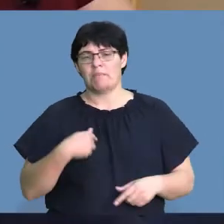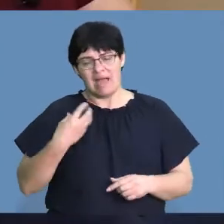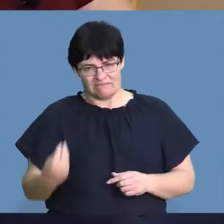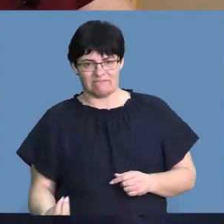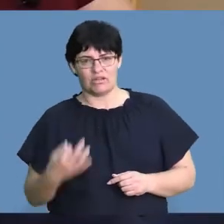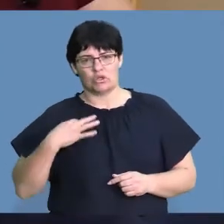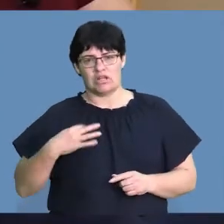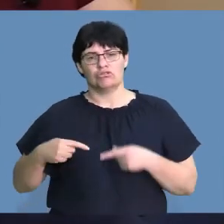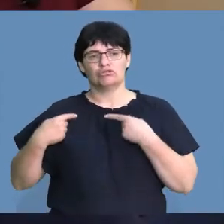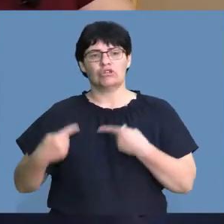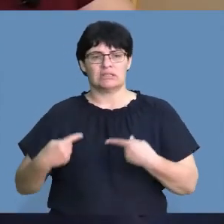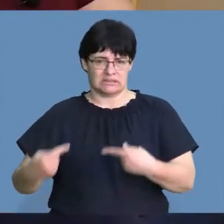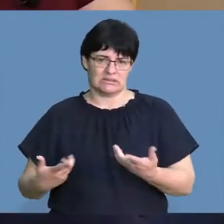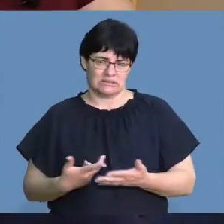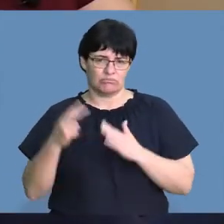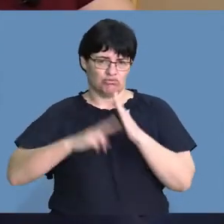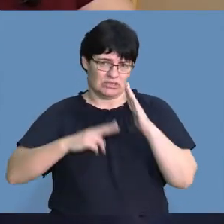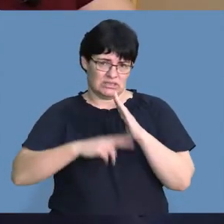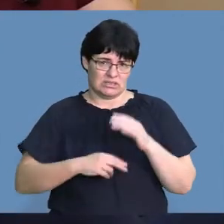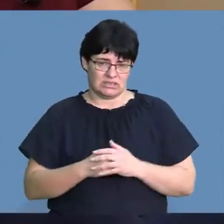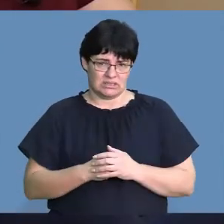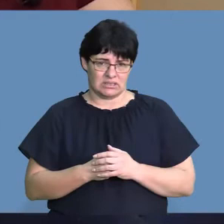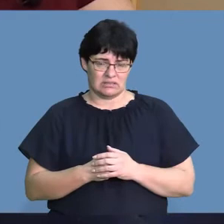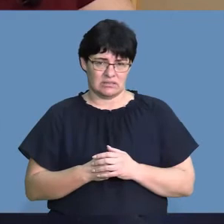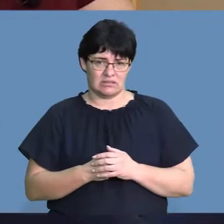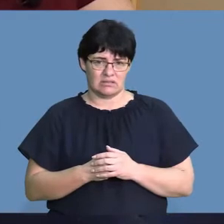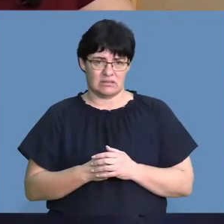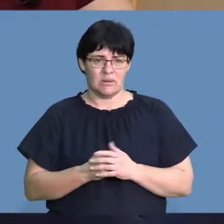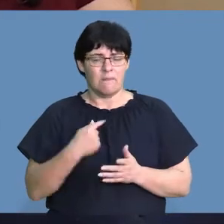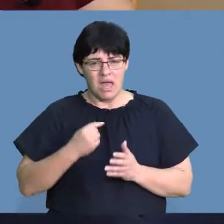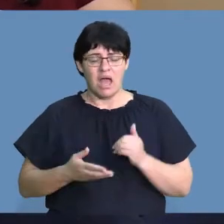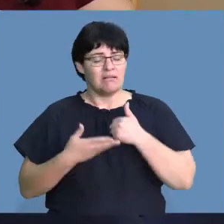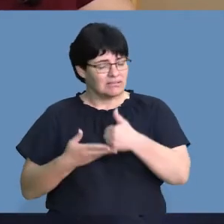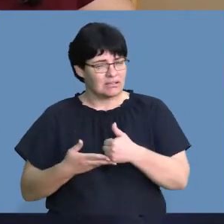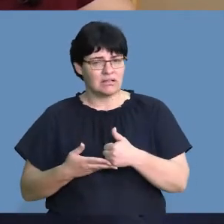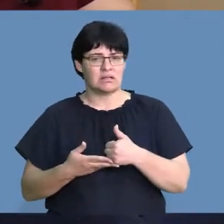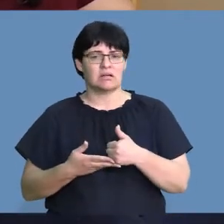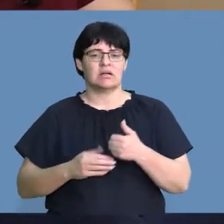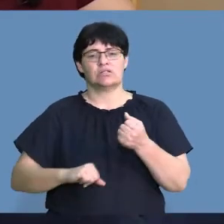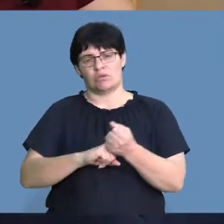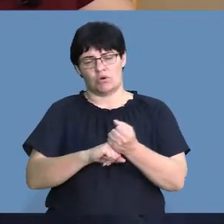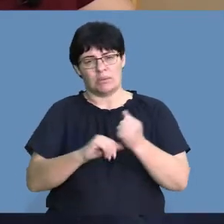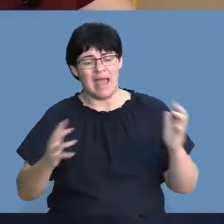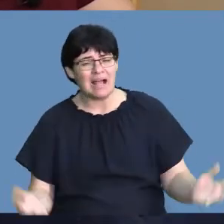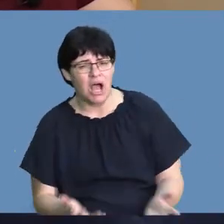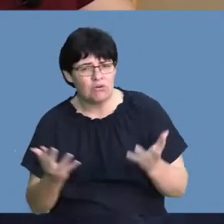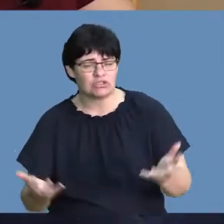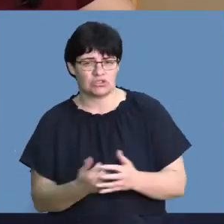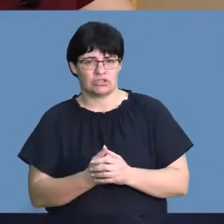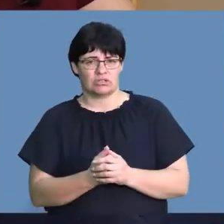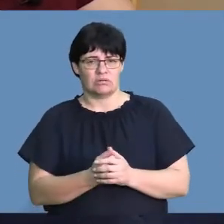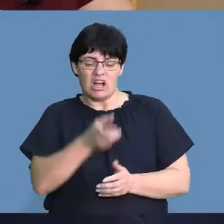but I have a daughter who's struggling with learning. I learned to support her. I encouraged